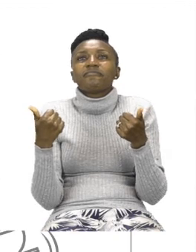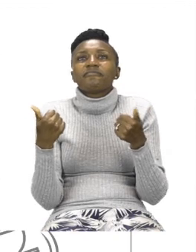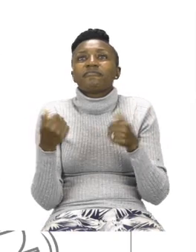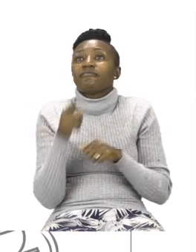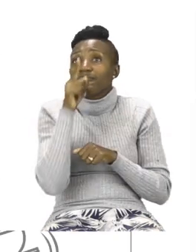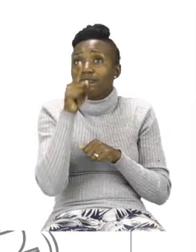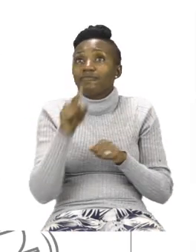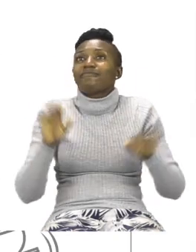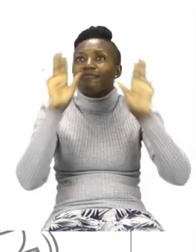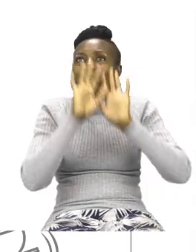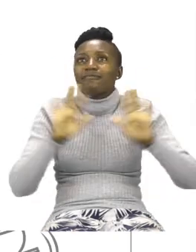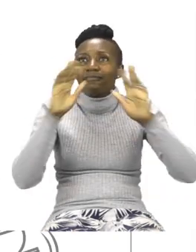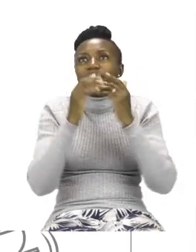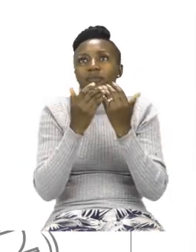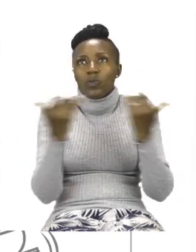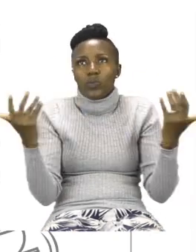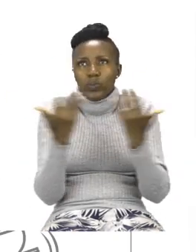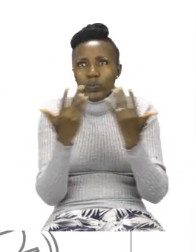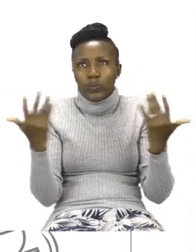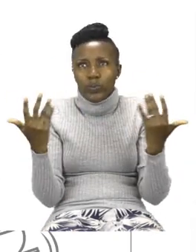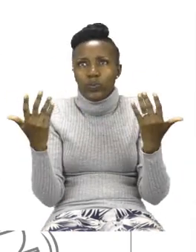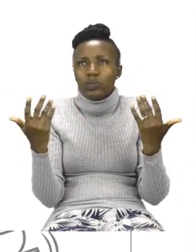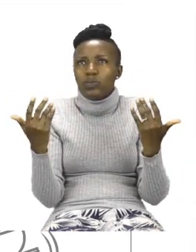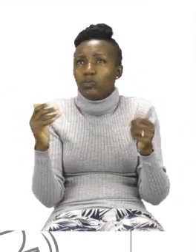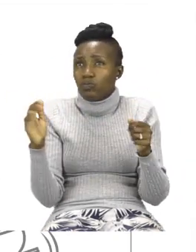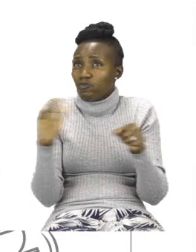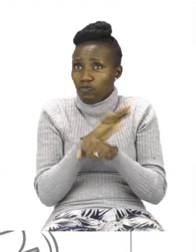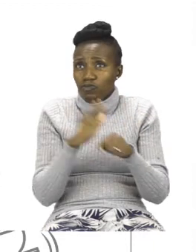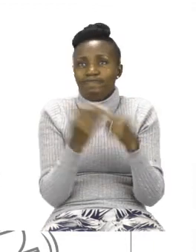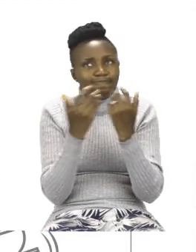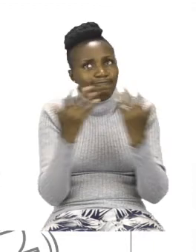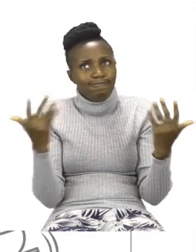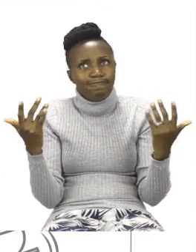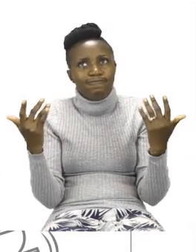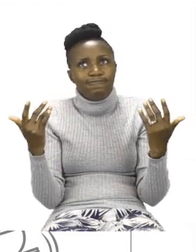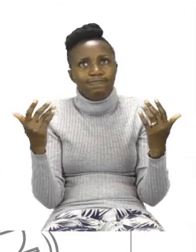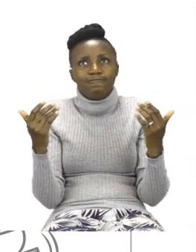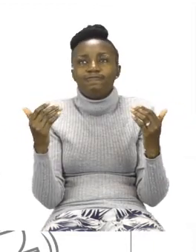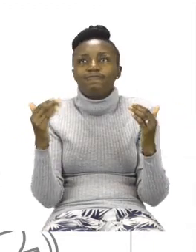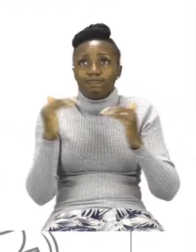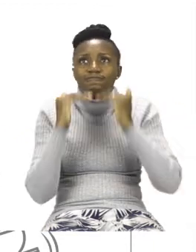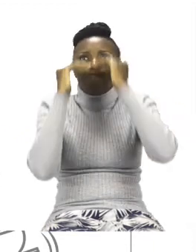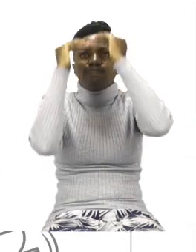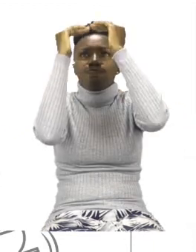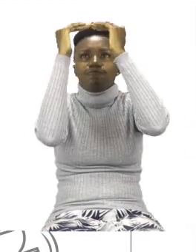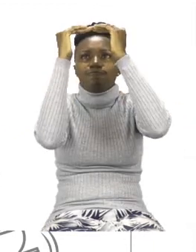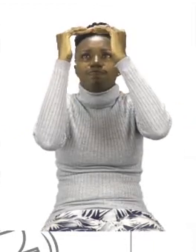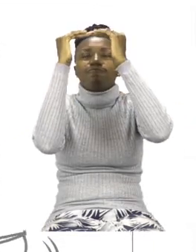are coloring green. All of it must be green. Now let's take a look at the picture at the